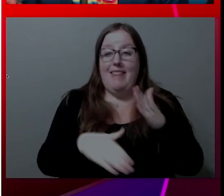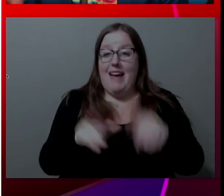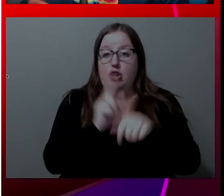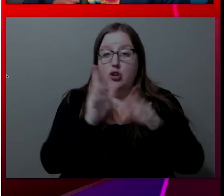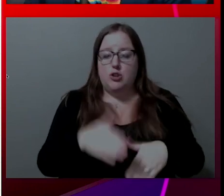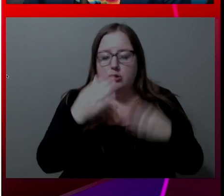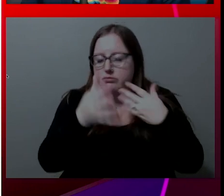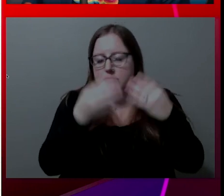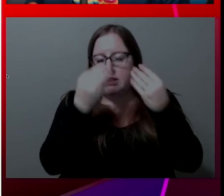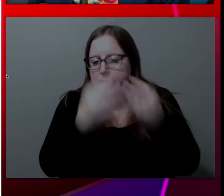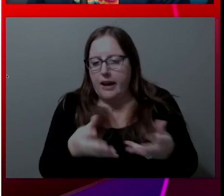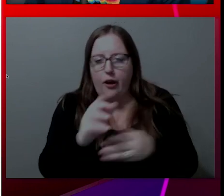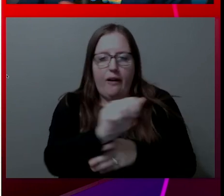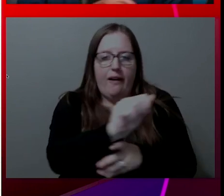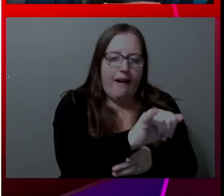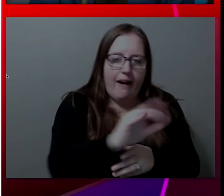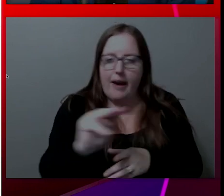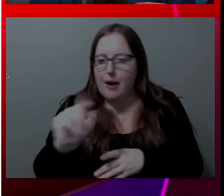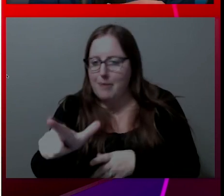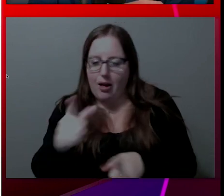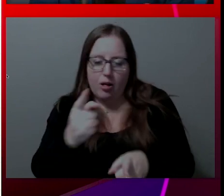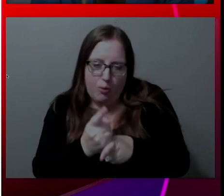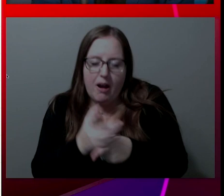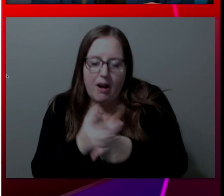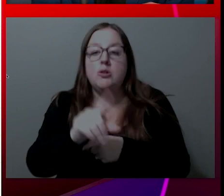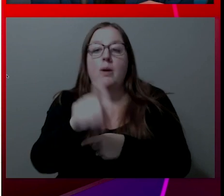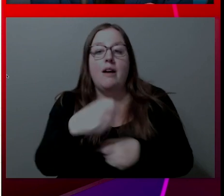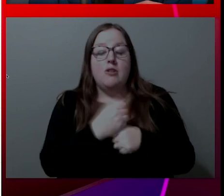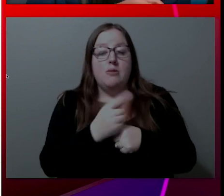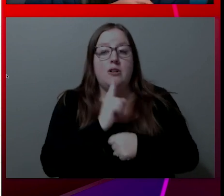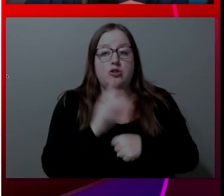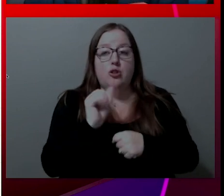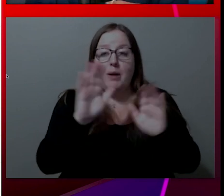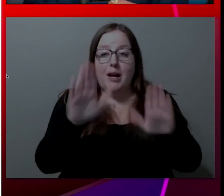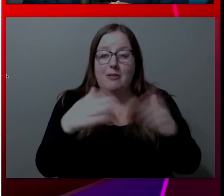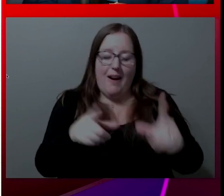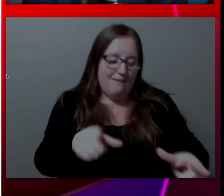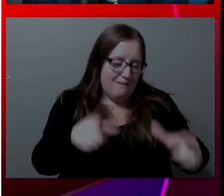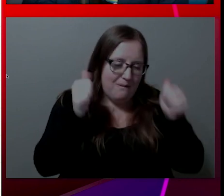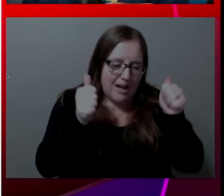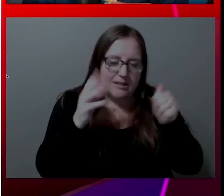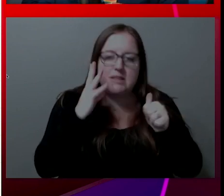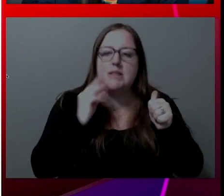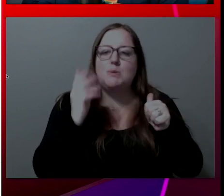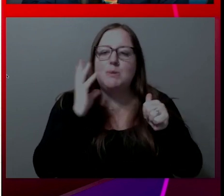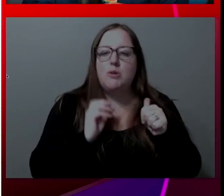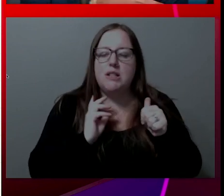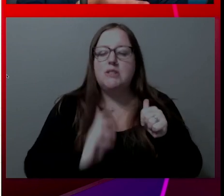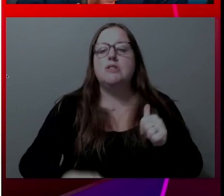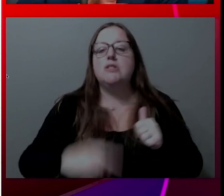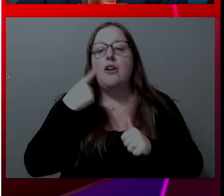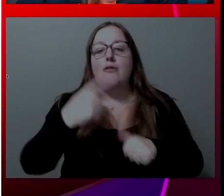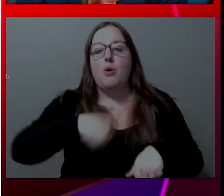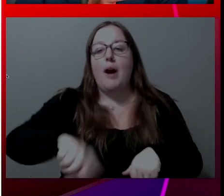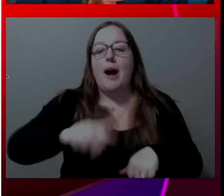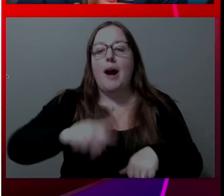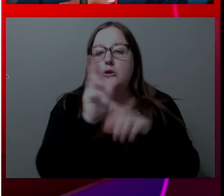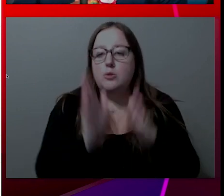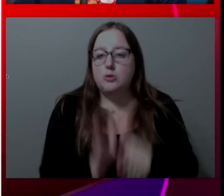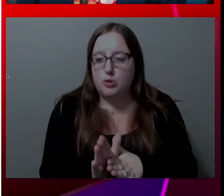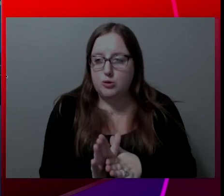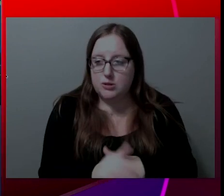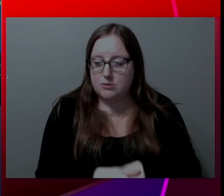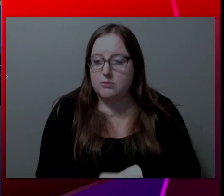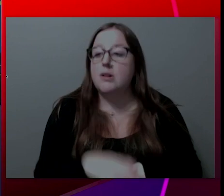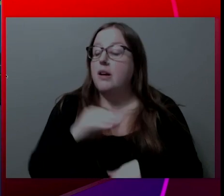or ML or whatever under the hood. So we need to make sure we can provide a super fast experience for our users. And even